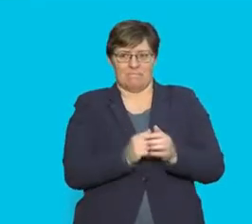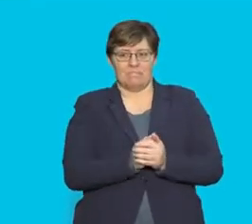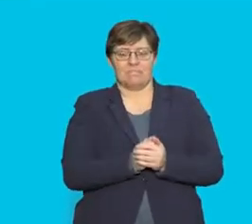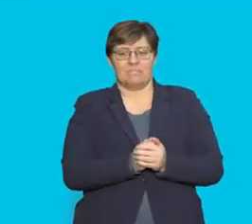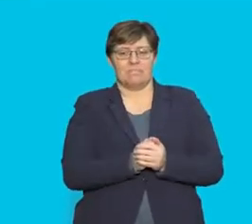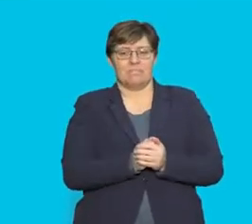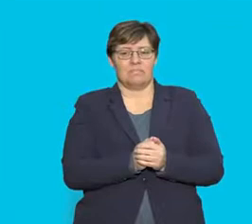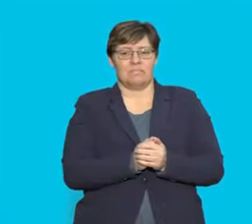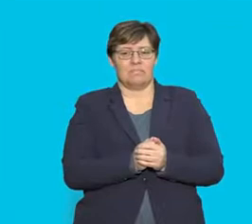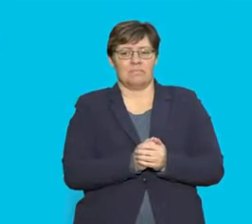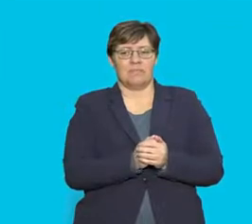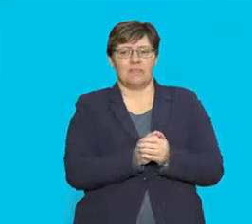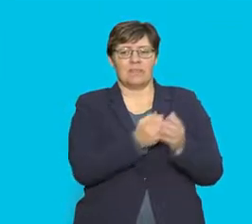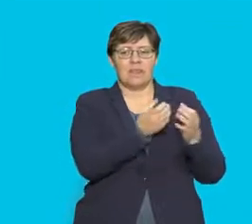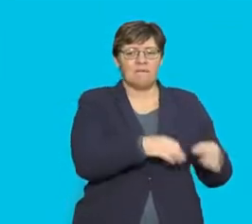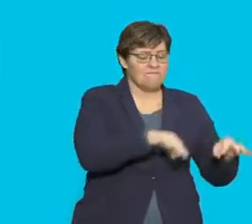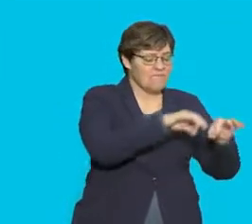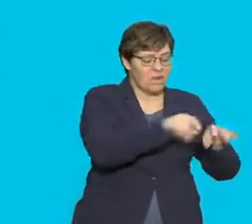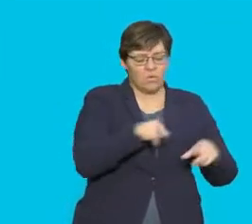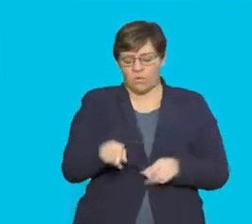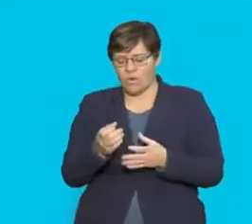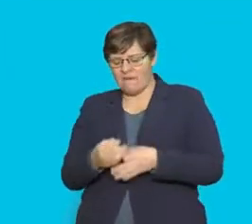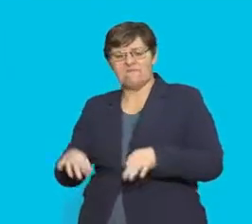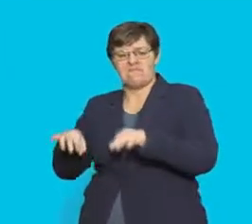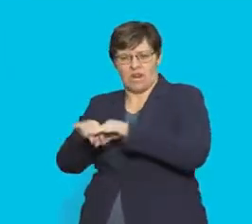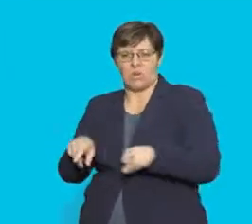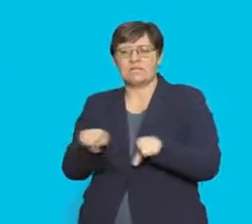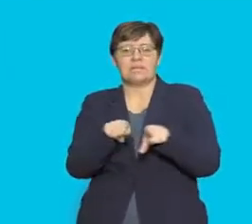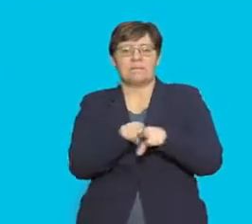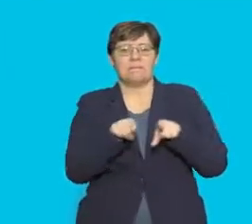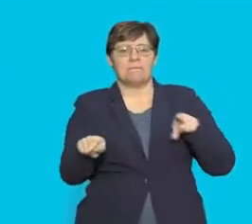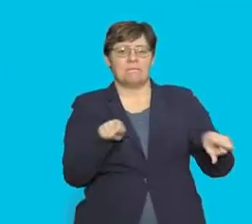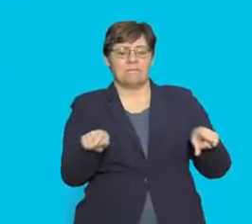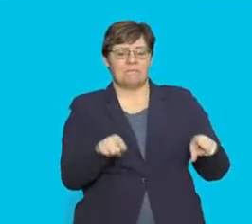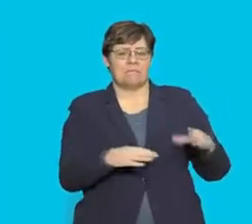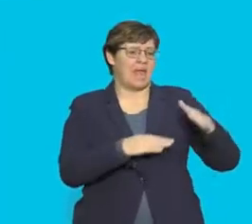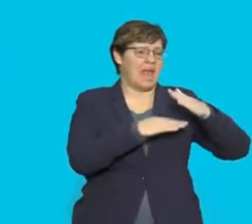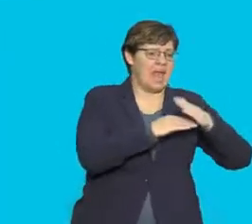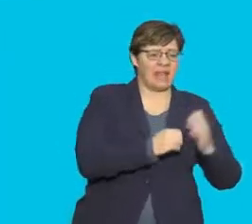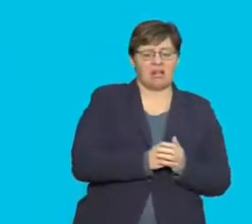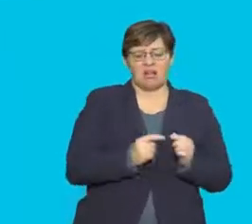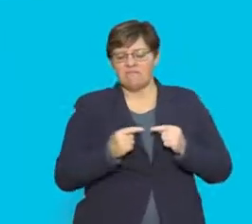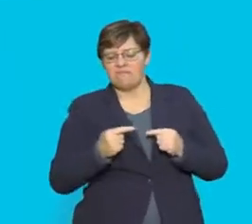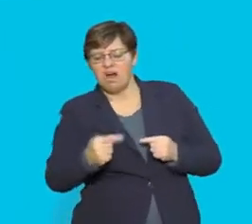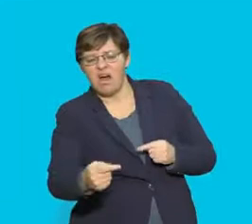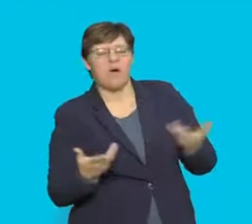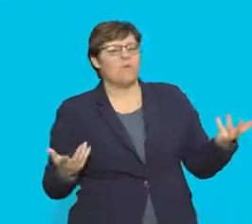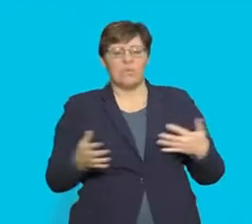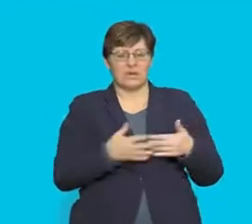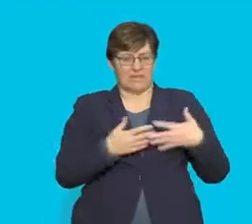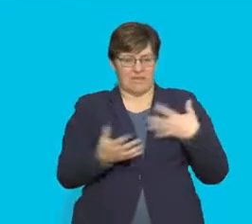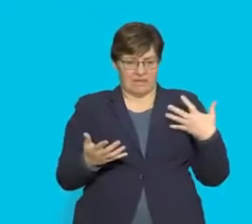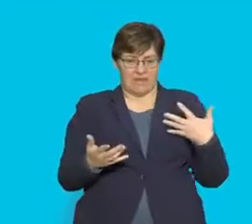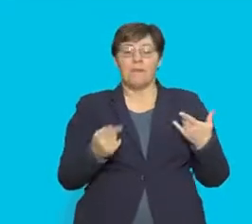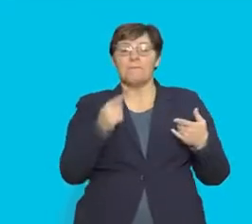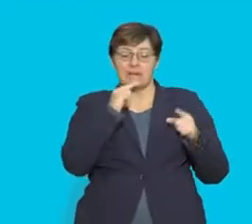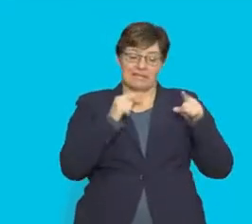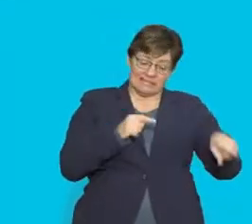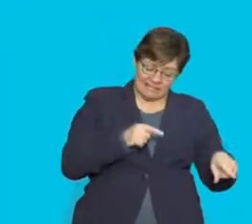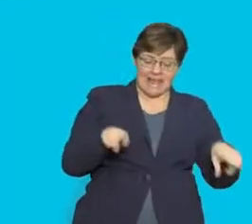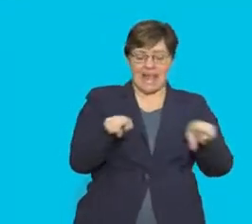Same in value. It can be an angle, it can be a distance, it can be a length. As long as one